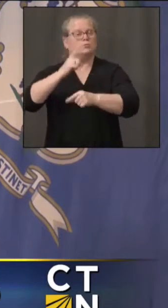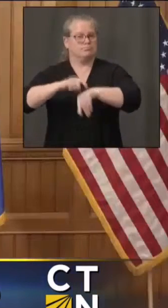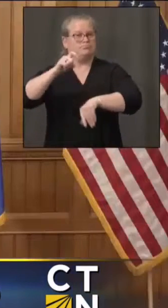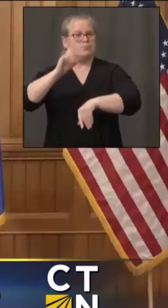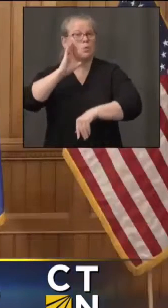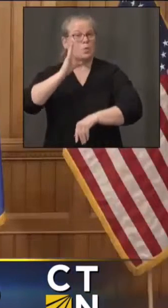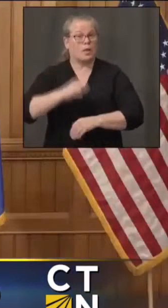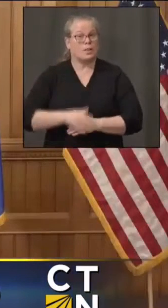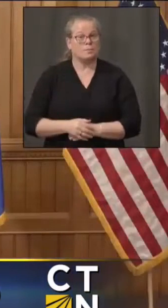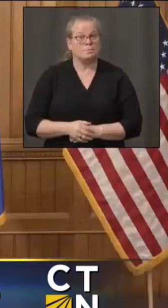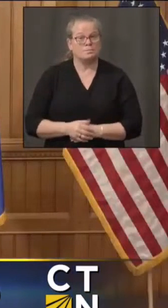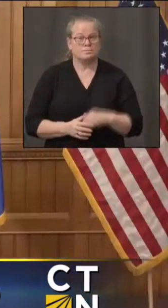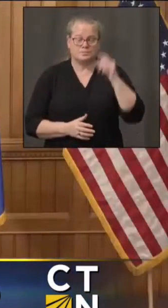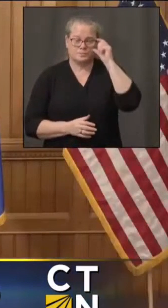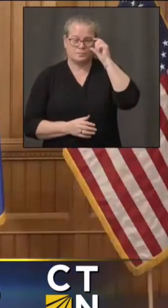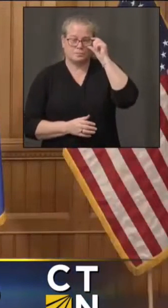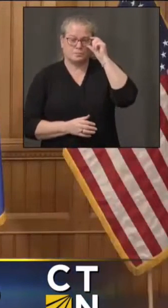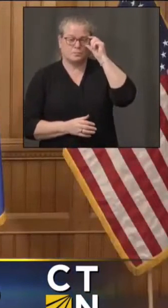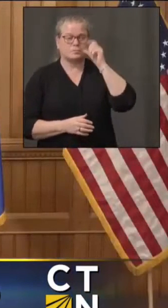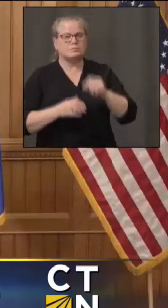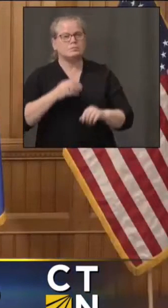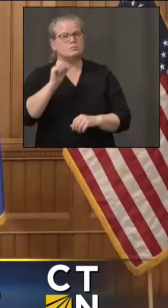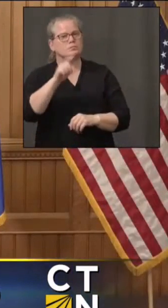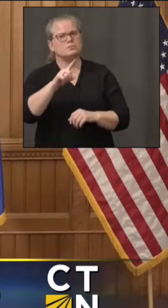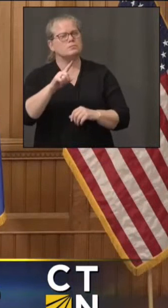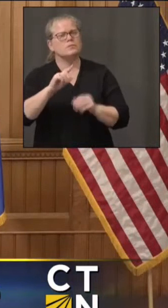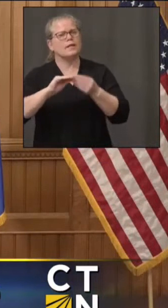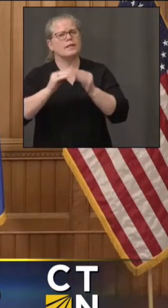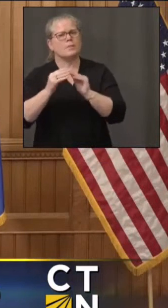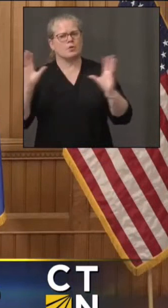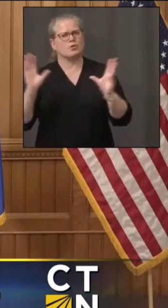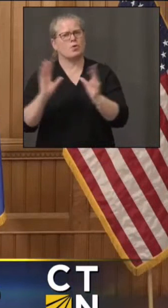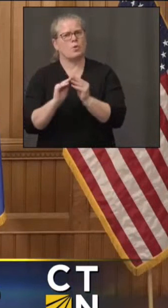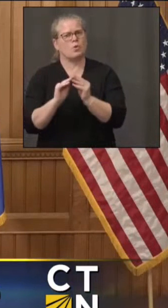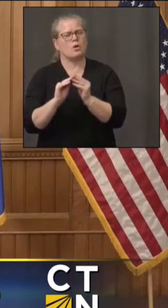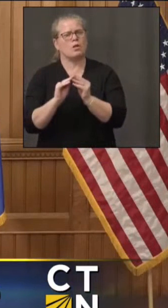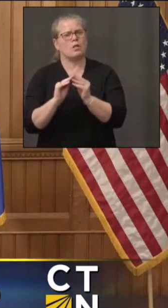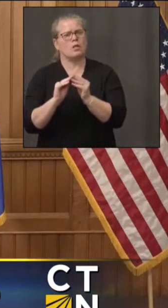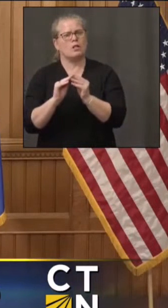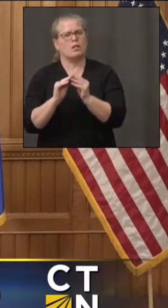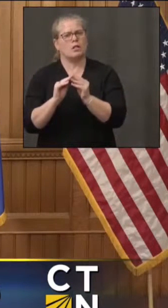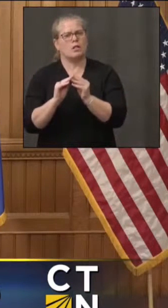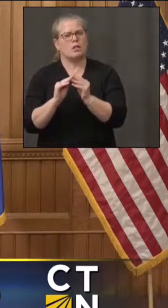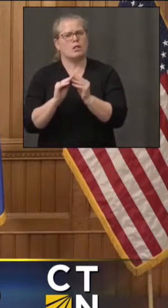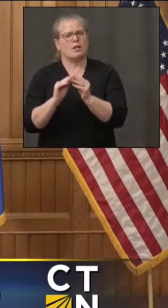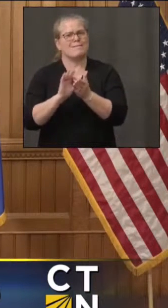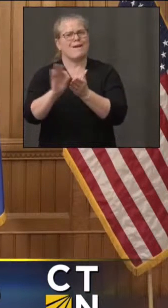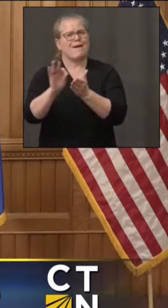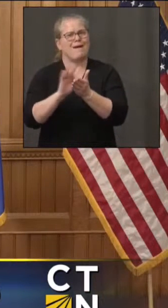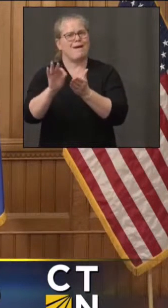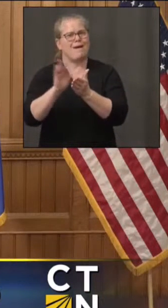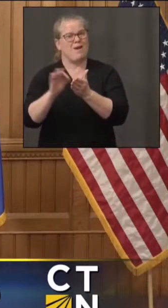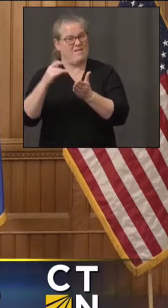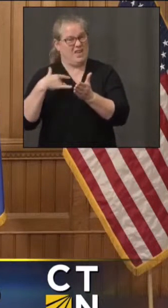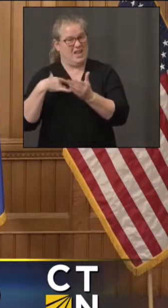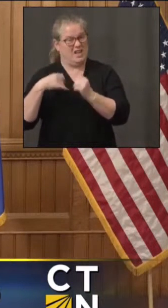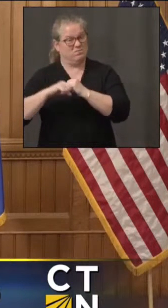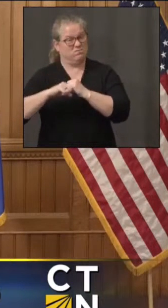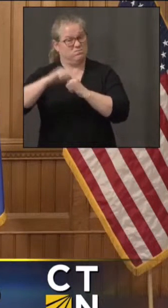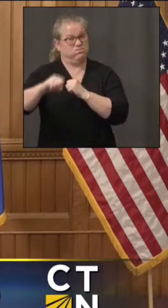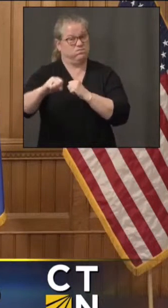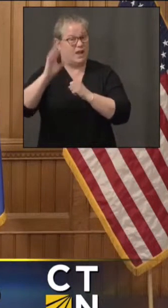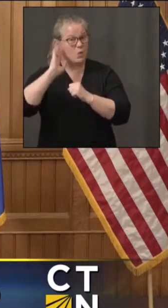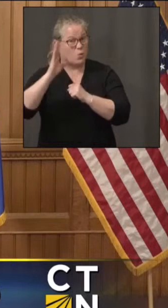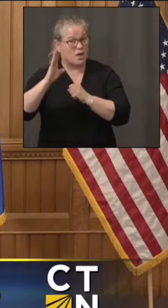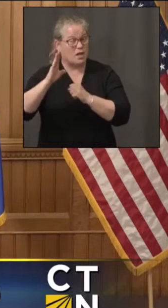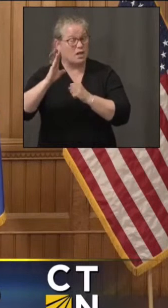And what about the vote tally? It's going to take a little longer to find out some results